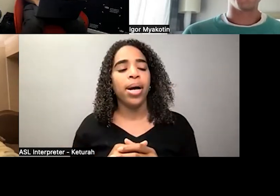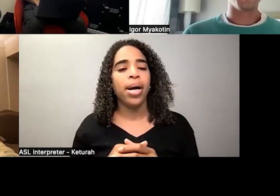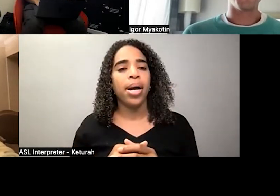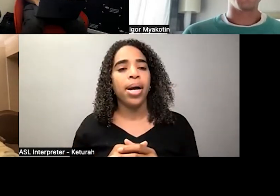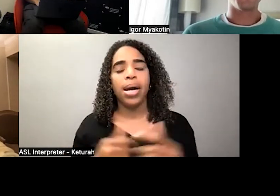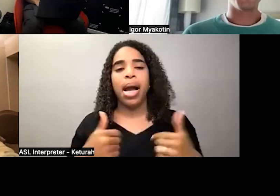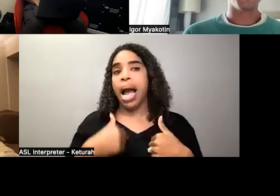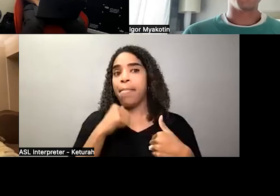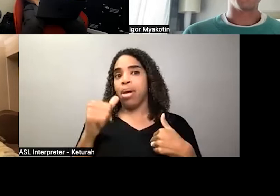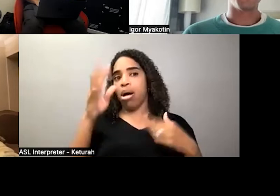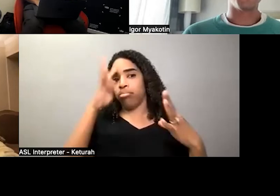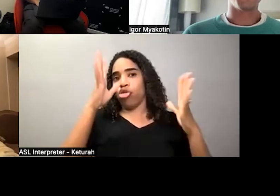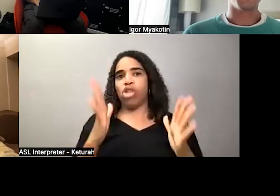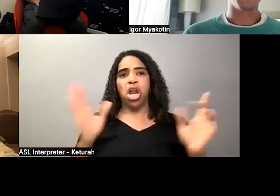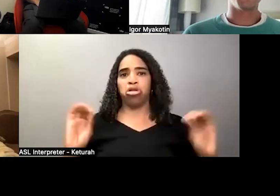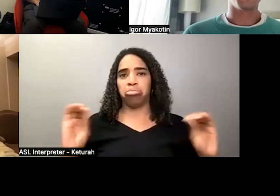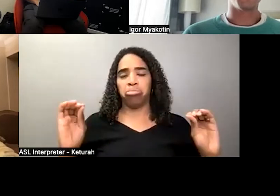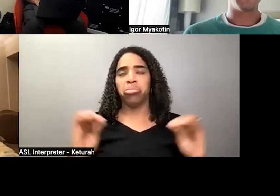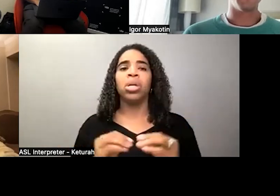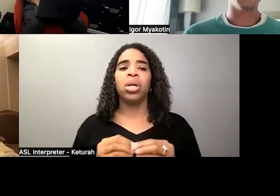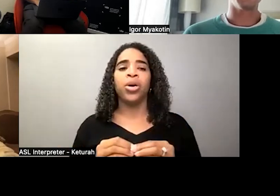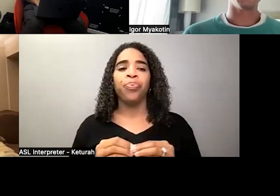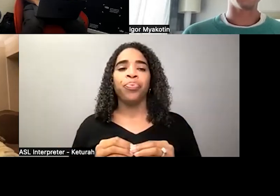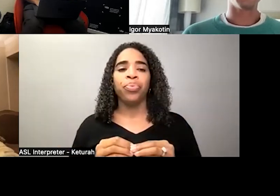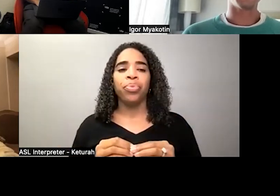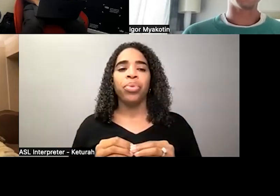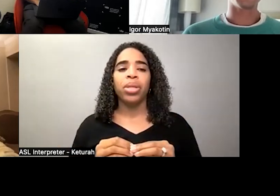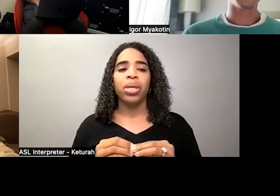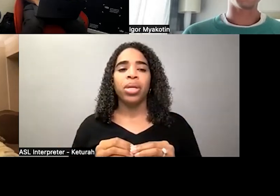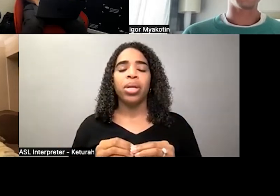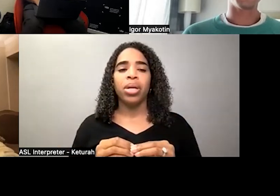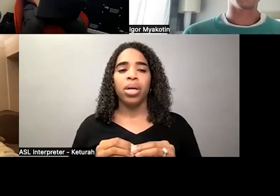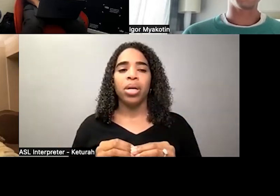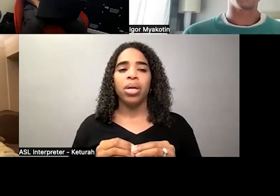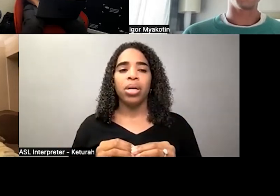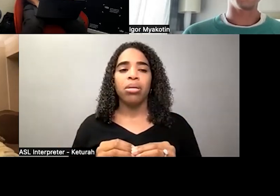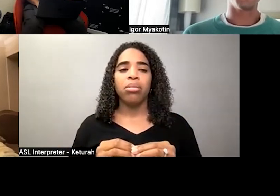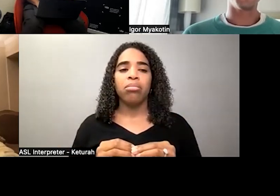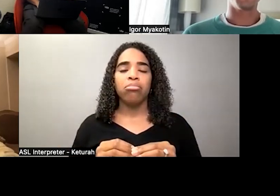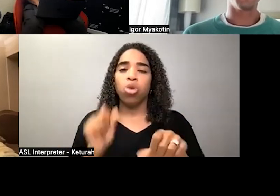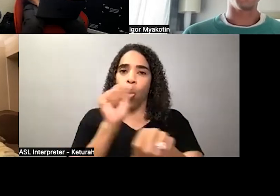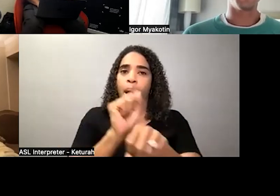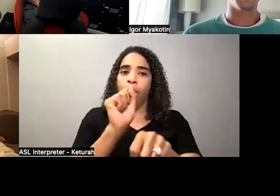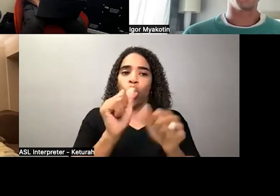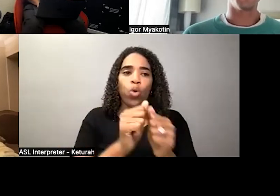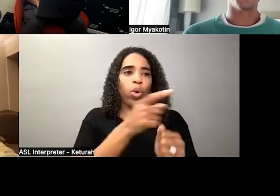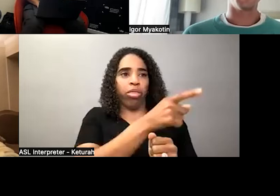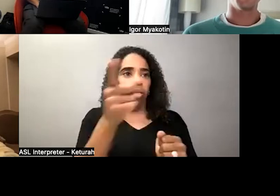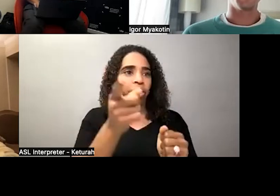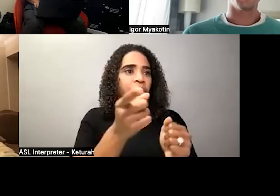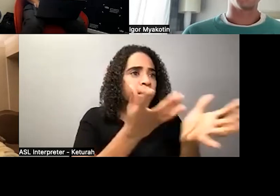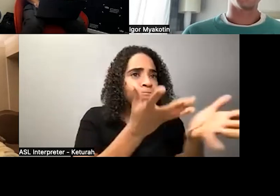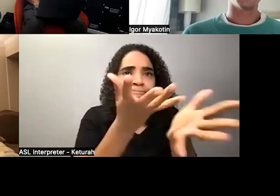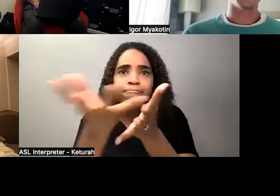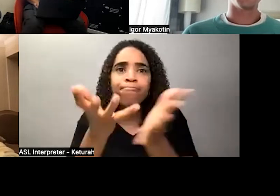creator myself, so from the beginning it was like that, to work with funds, to take your time, to build the